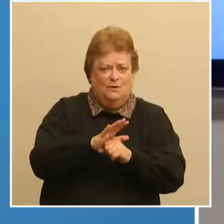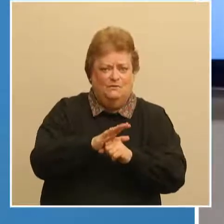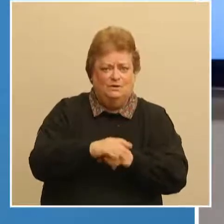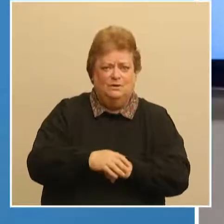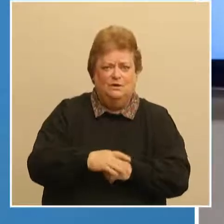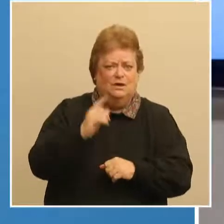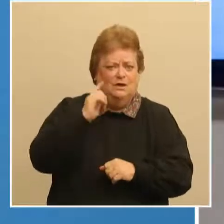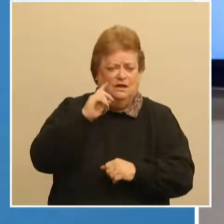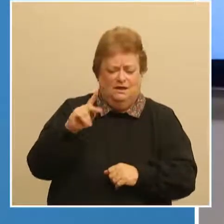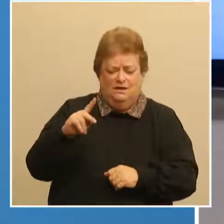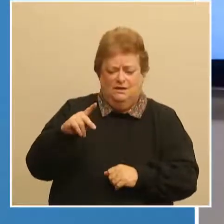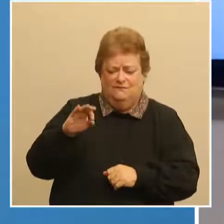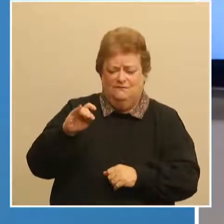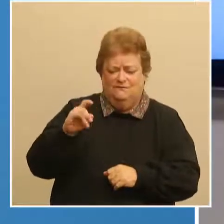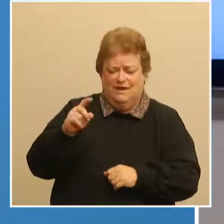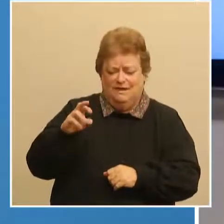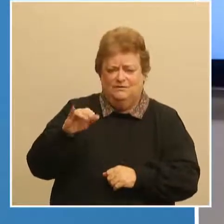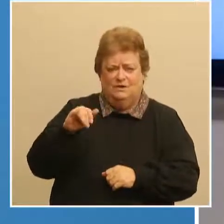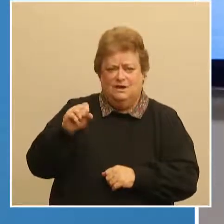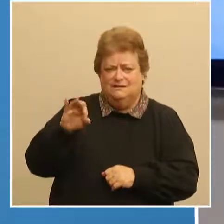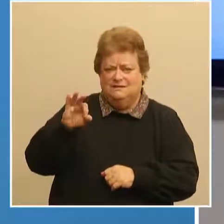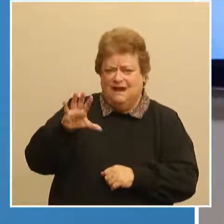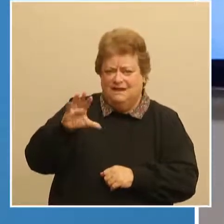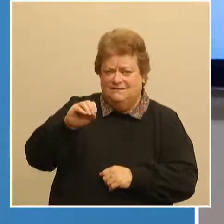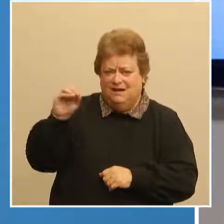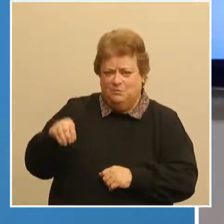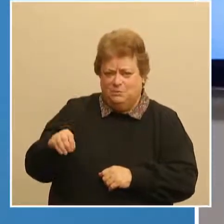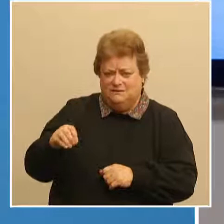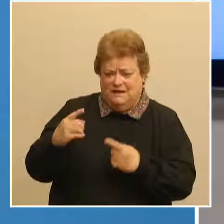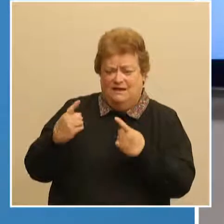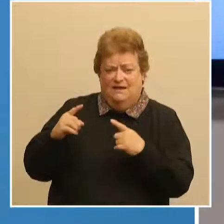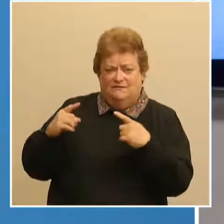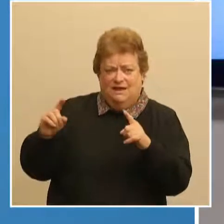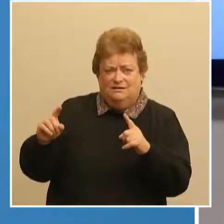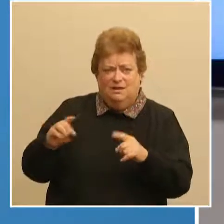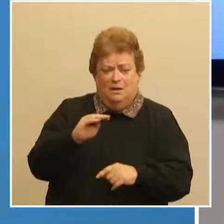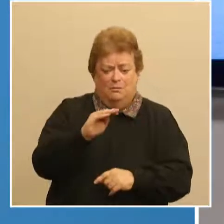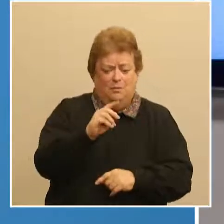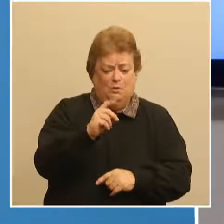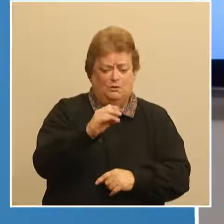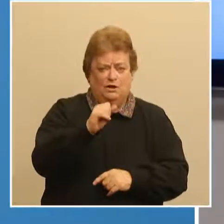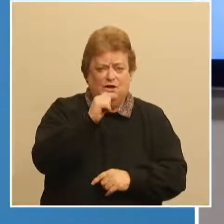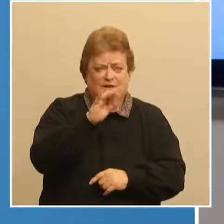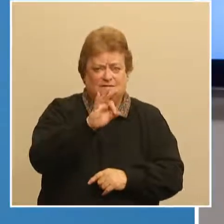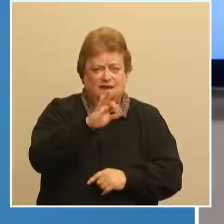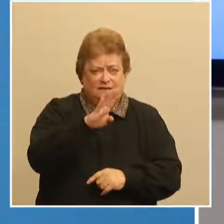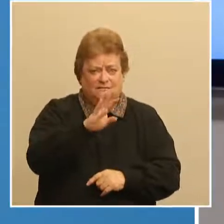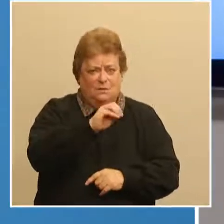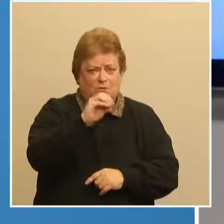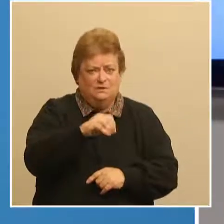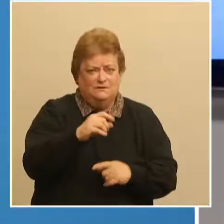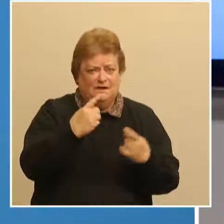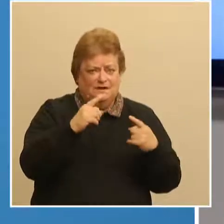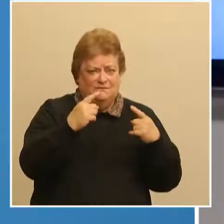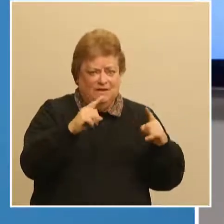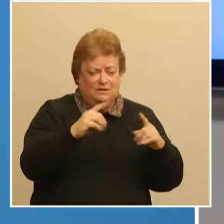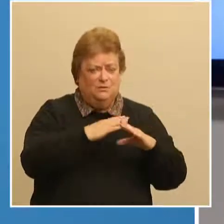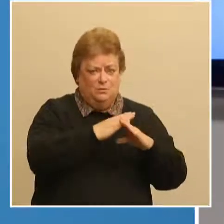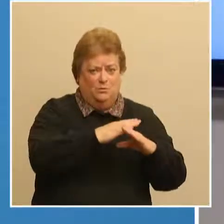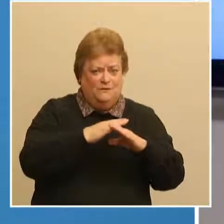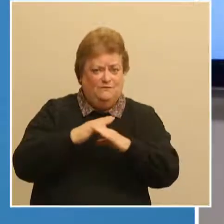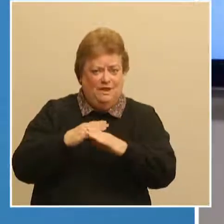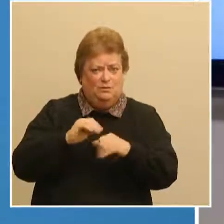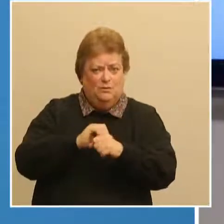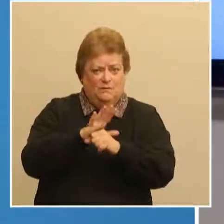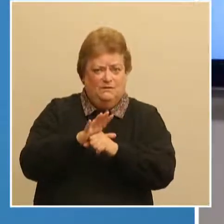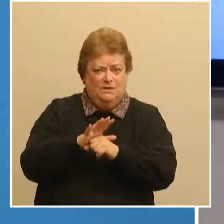the Pfizer vaccine is 95% effective and the Moderna vaccine is 94% effective in preventing